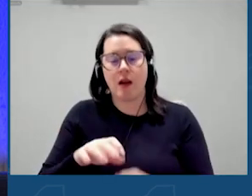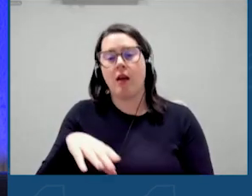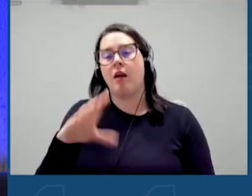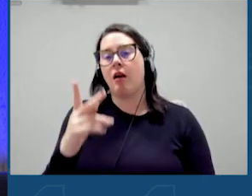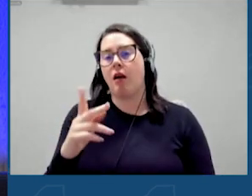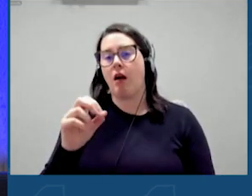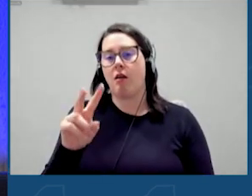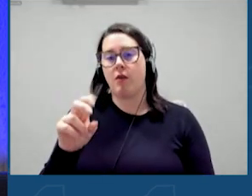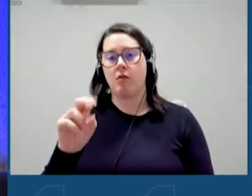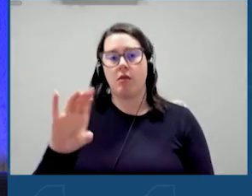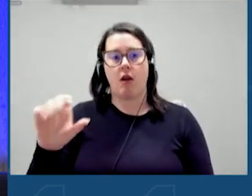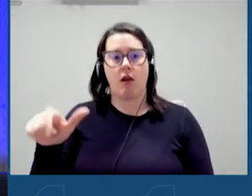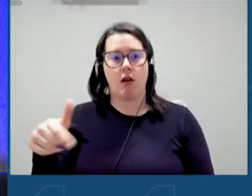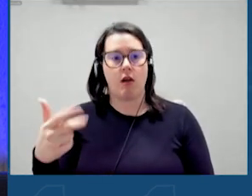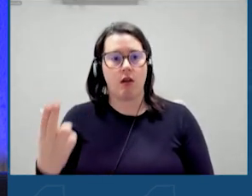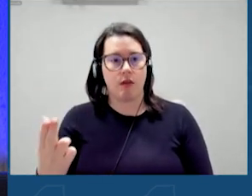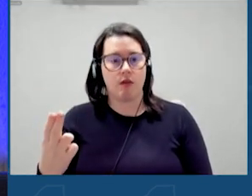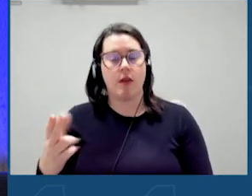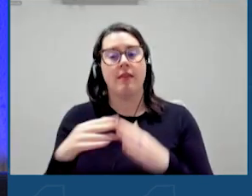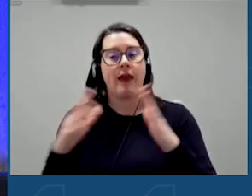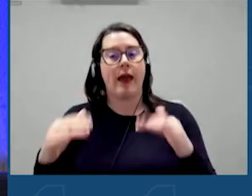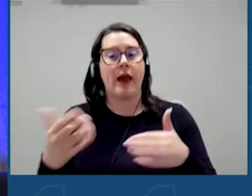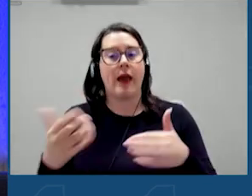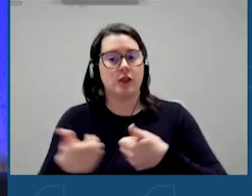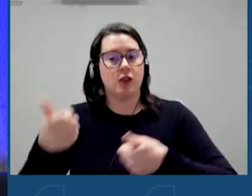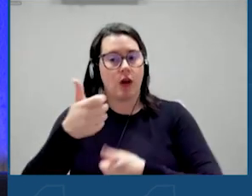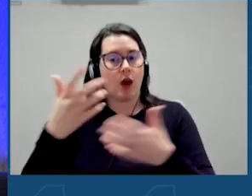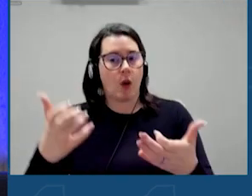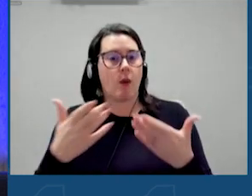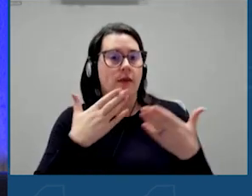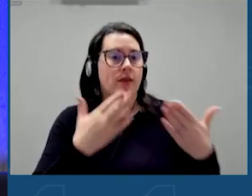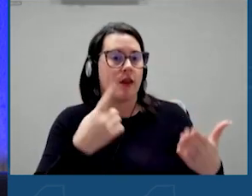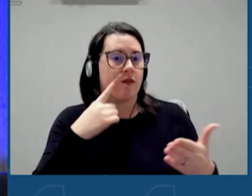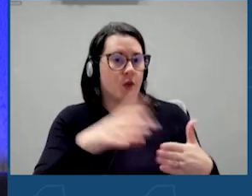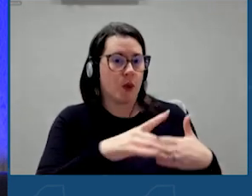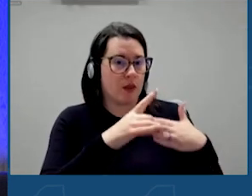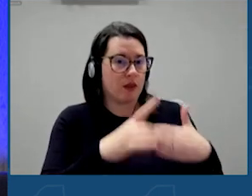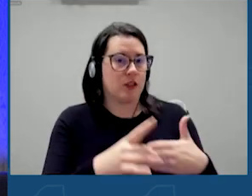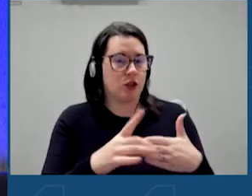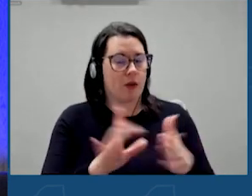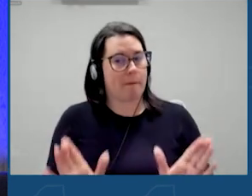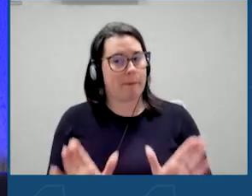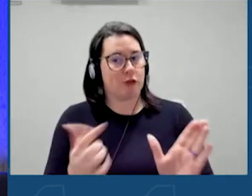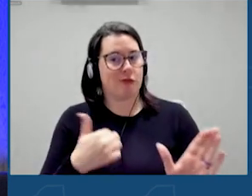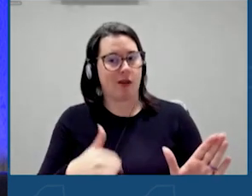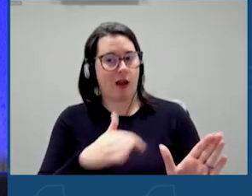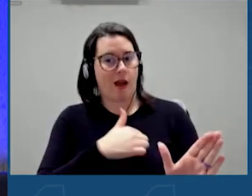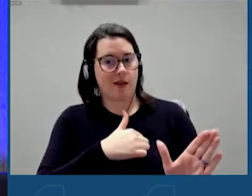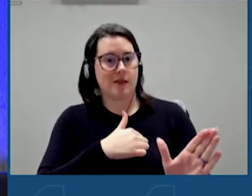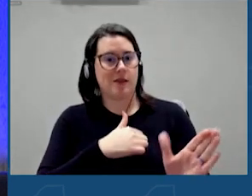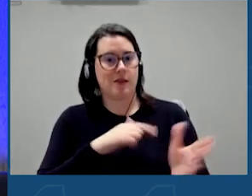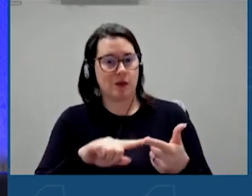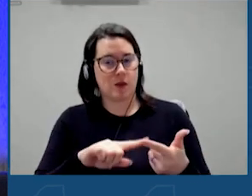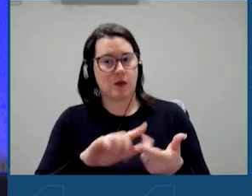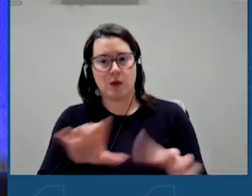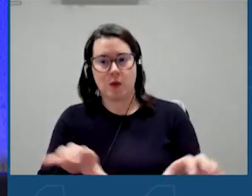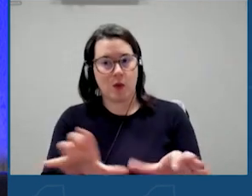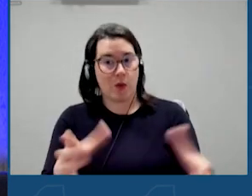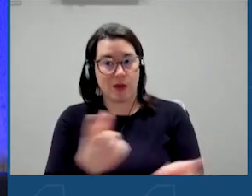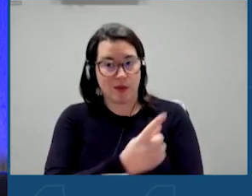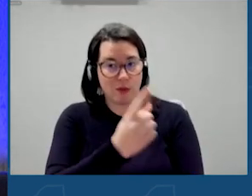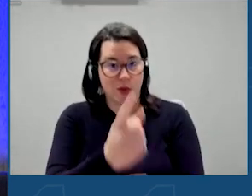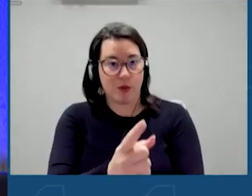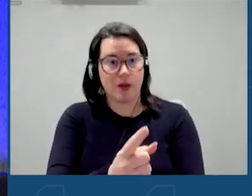the housing chair. I want to thank him for his leadership and pushing us to always do what's right. I don't know if